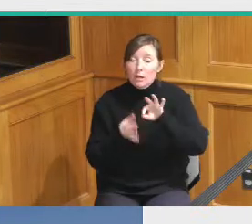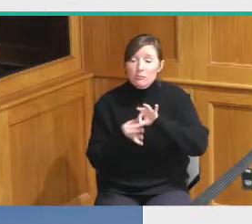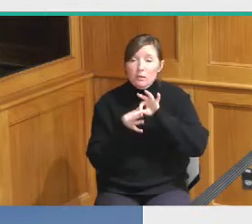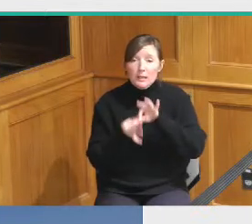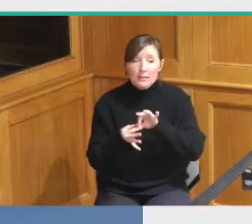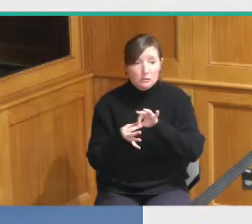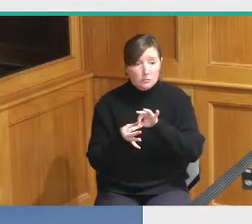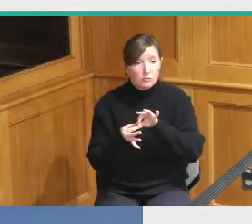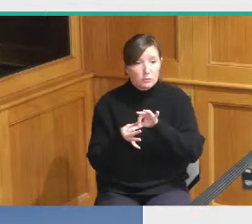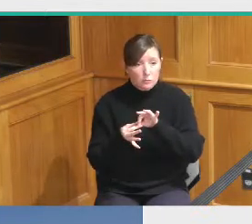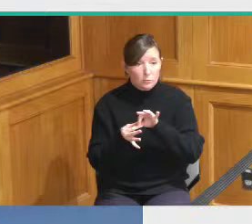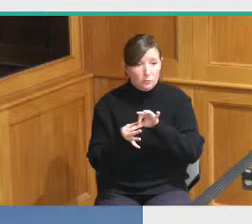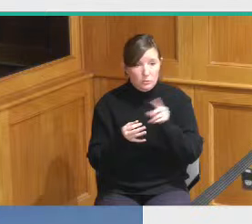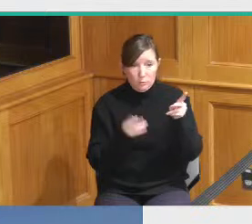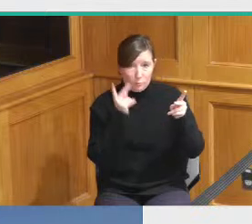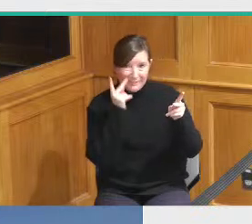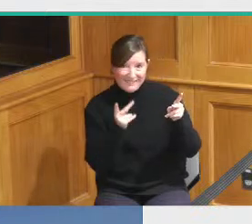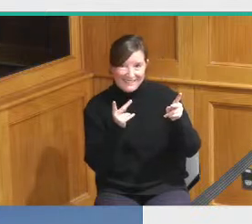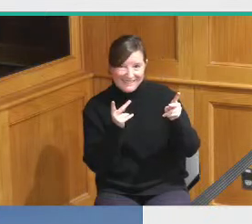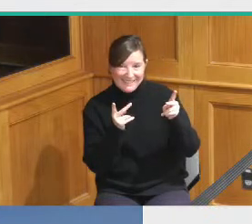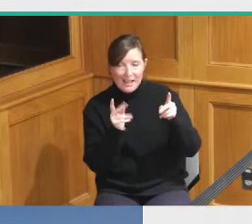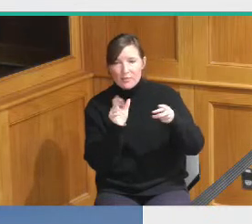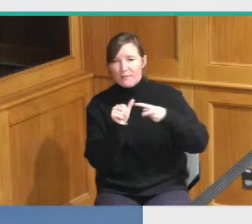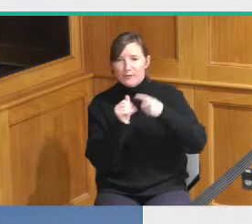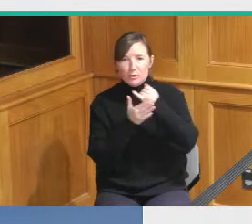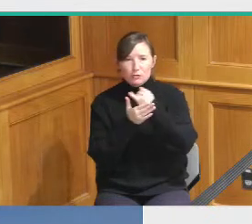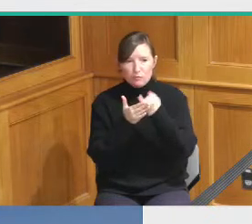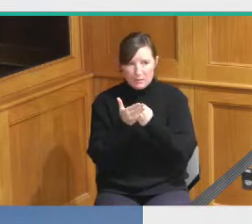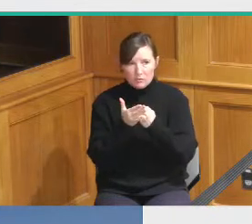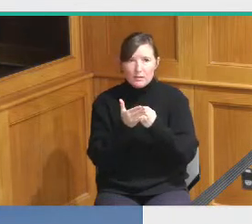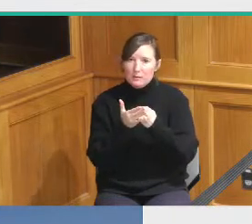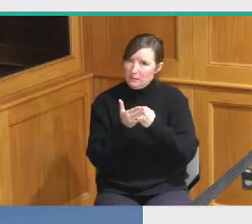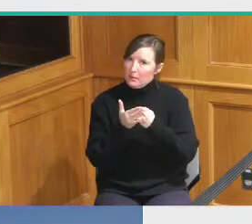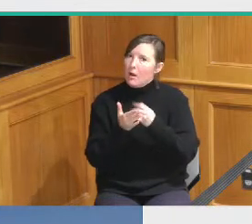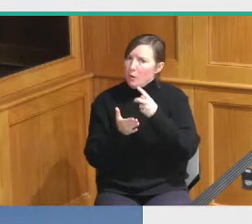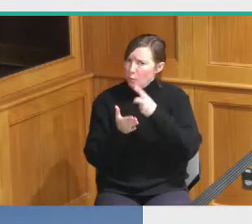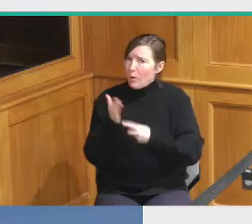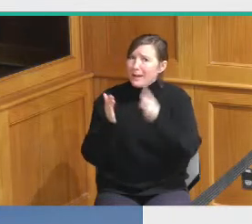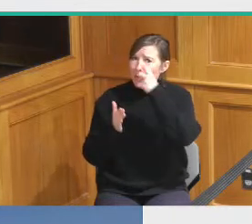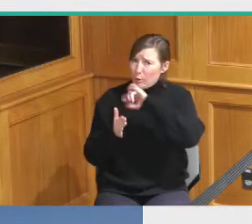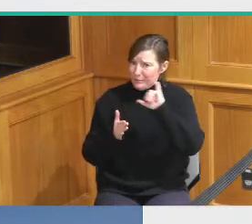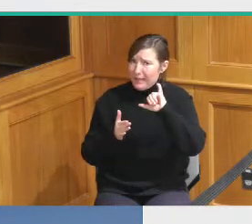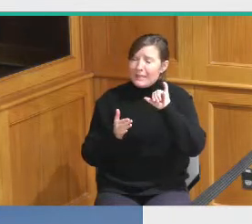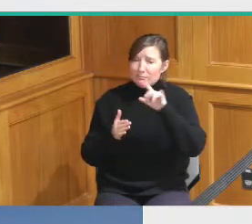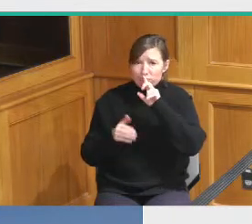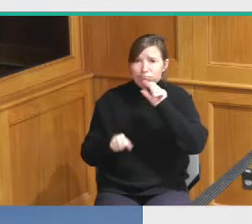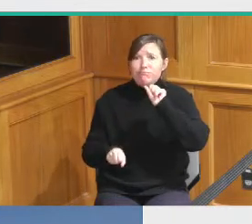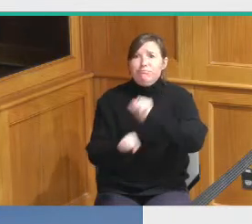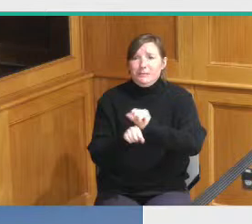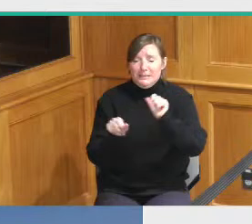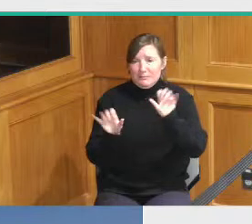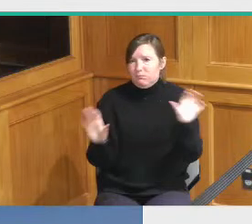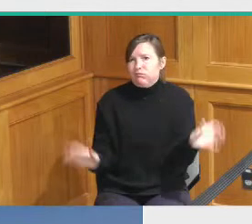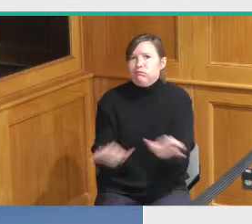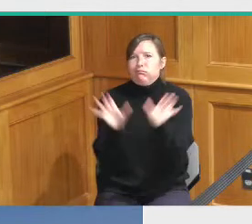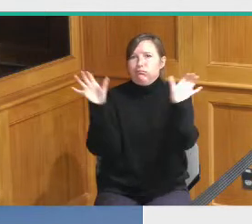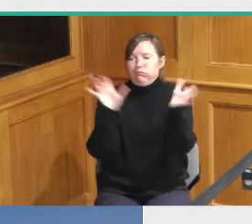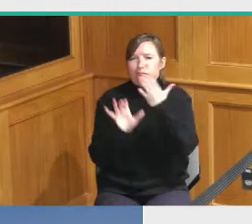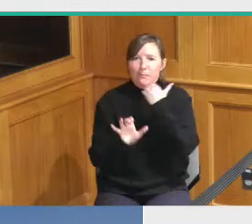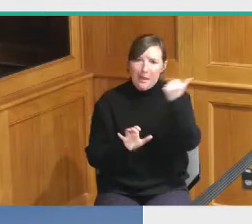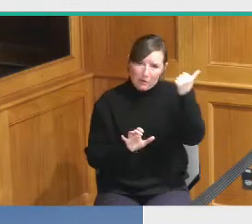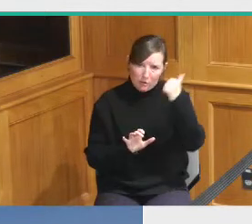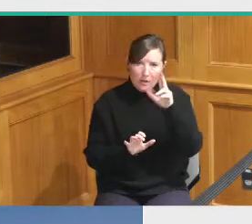to, as you can already see from this first rendering, a significant upgrade of the facade, but also a significant